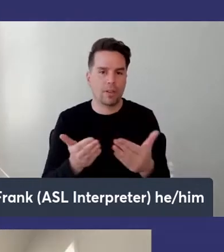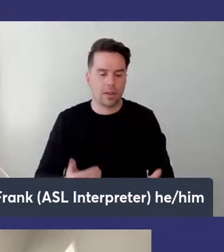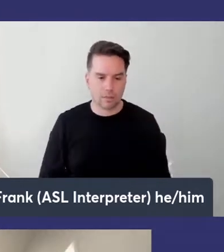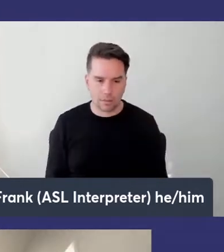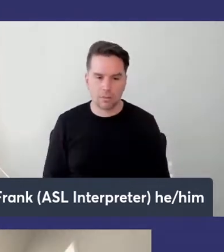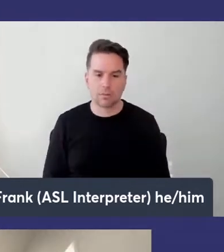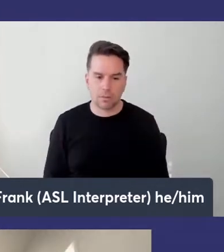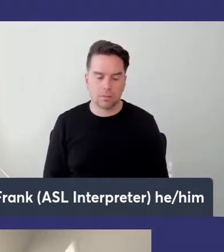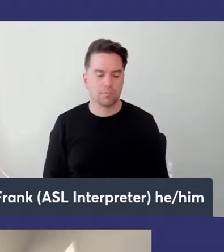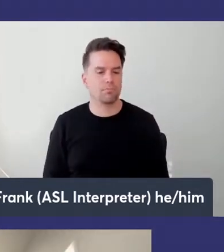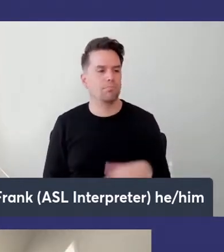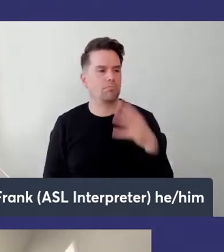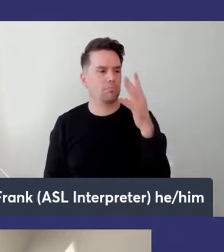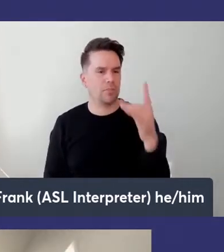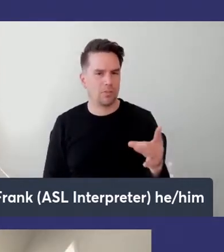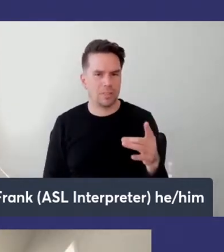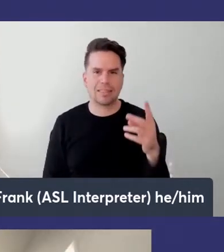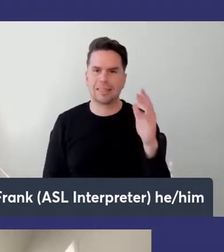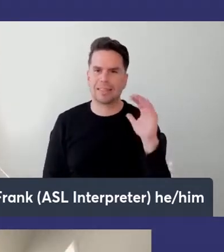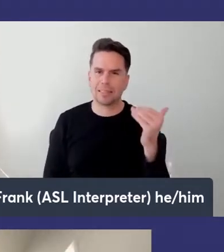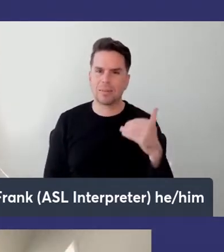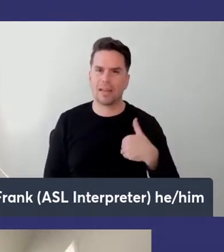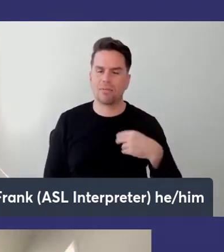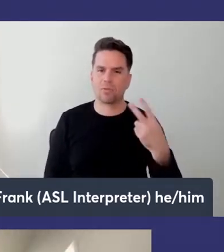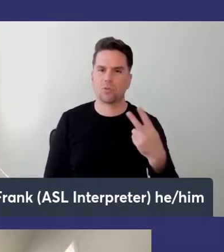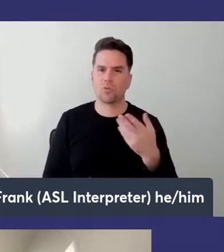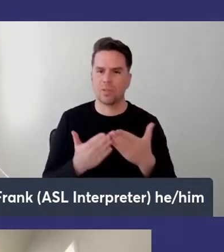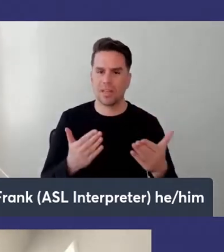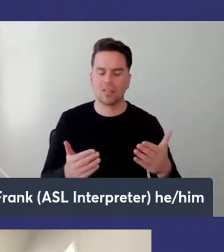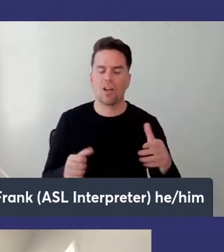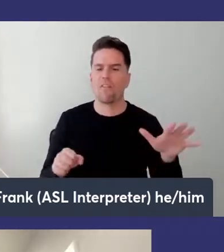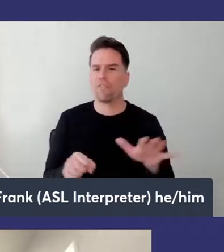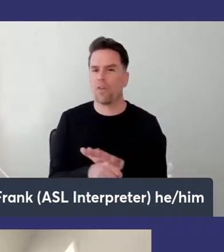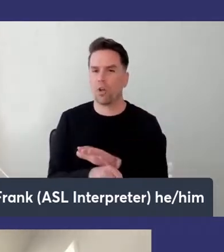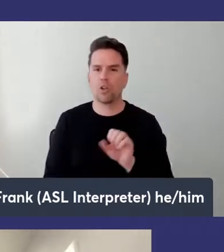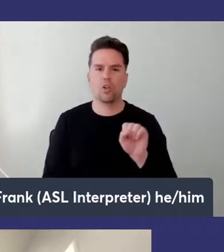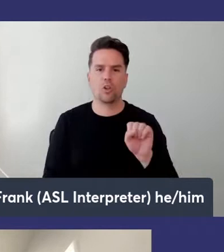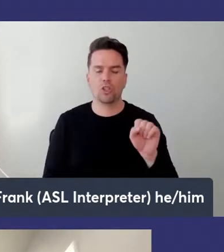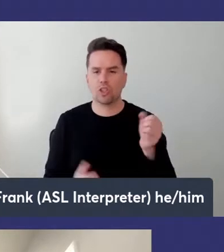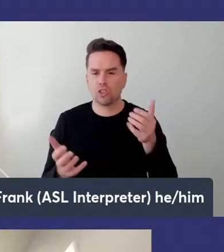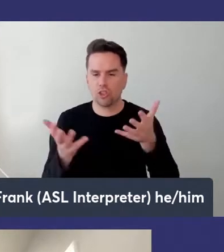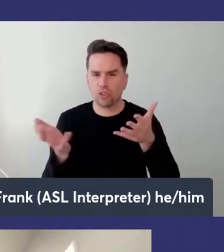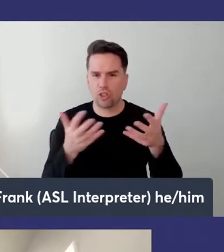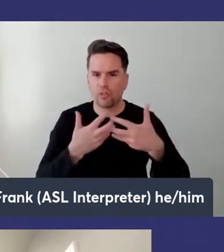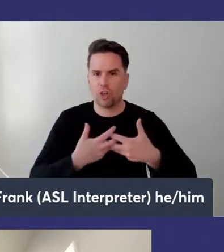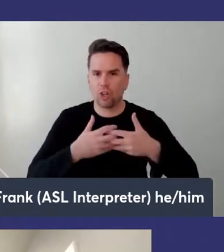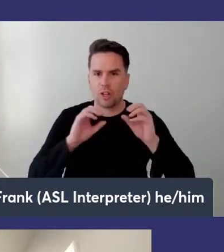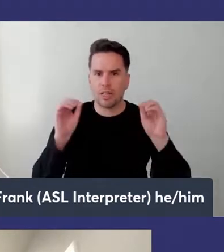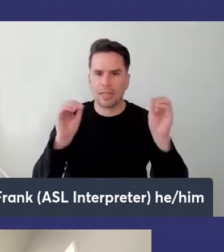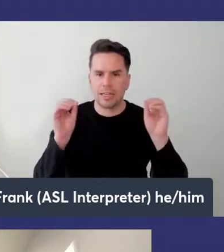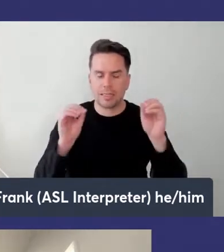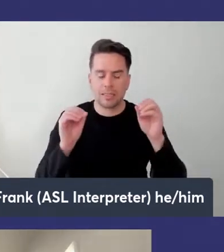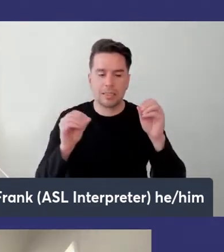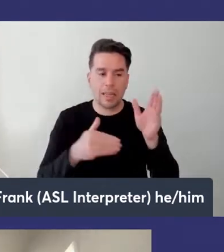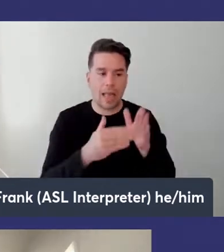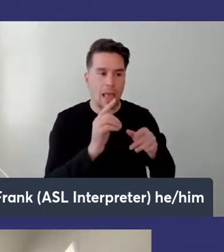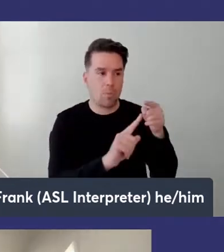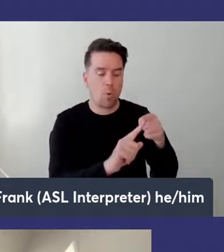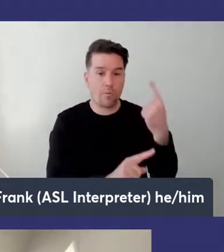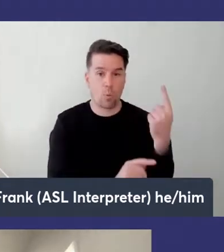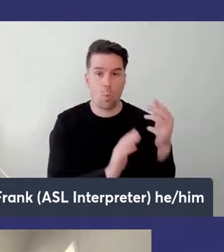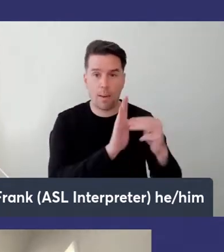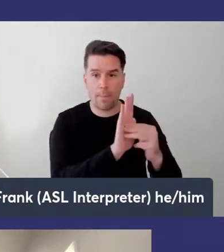there's kind of two ends to it. There's like this fully serverless spectrum where I'm just provisioning a serverless endpoint for one model. Yep. And then there's kind of